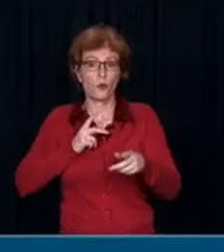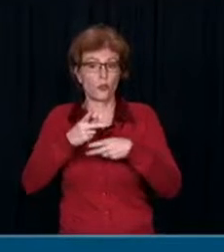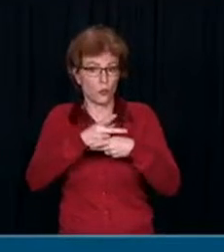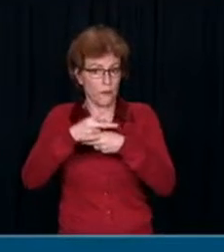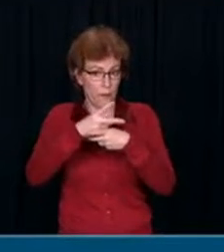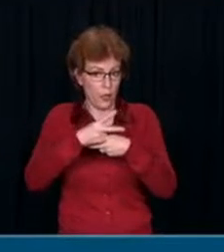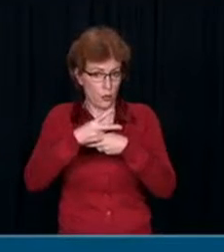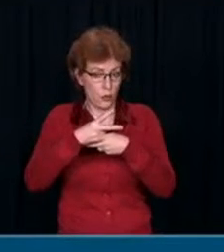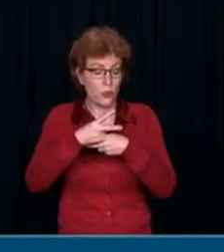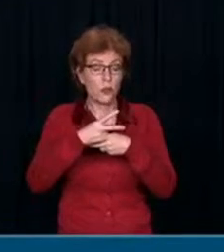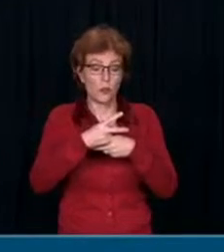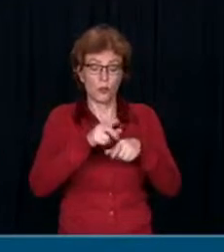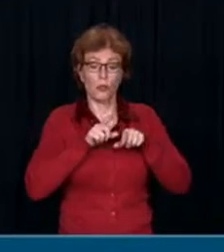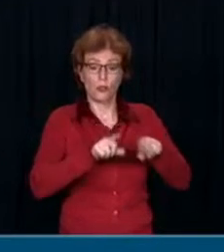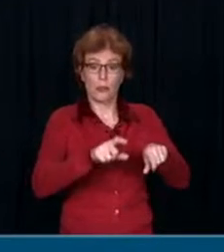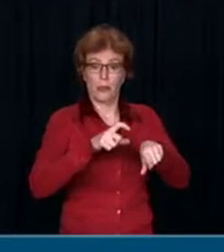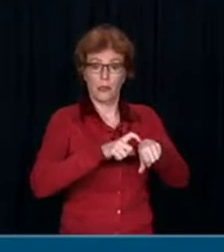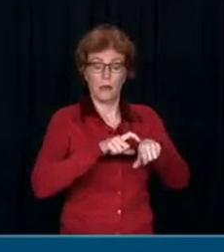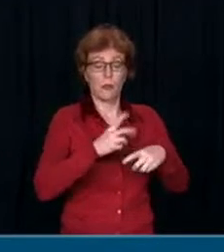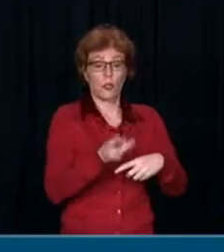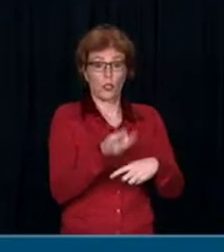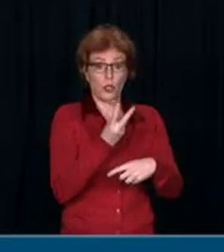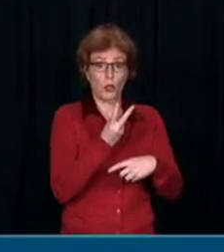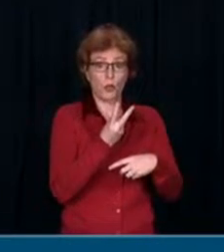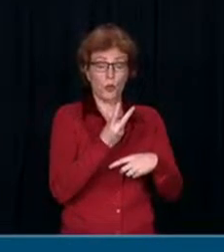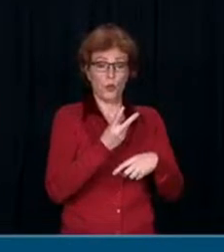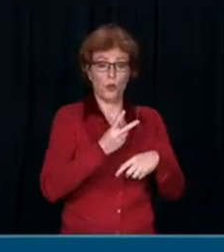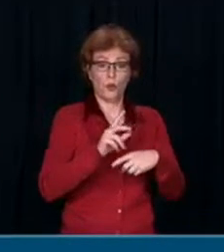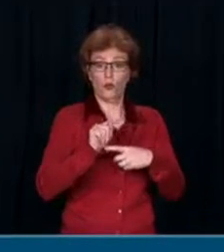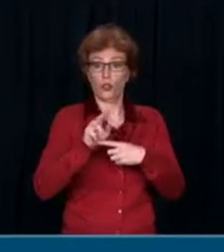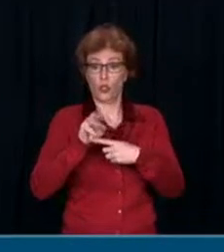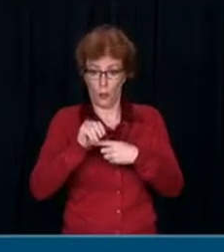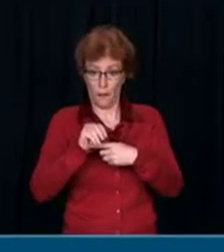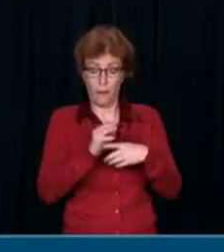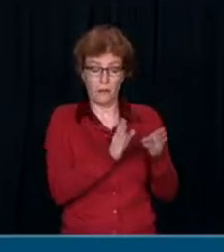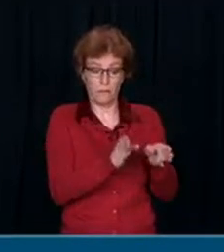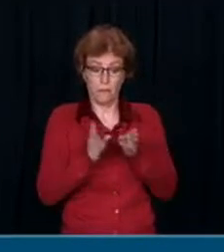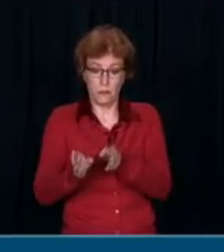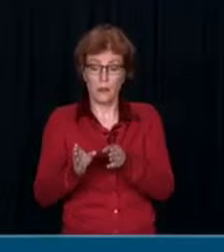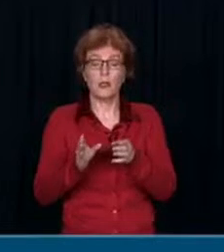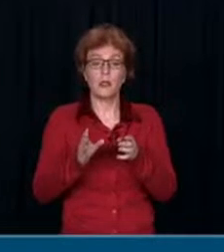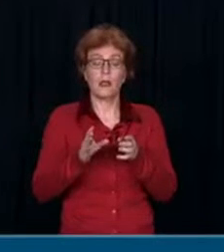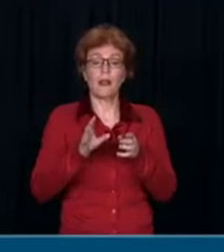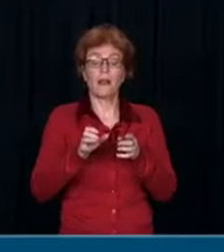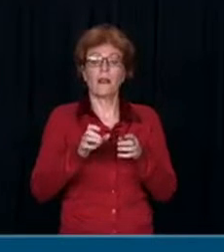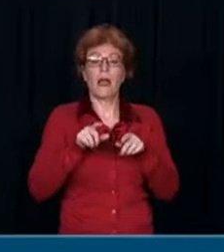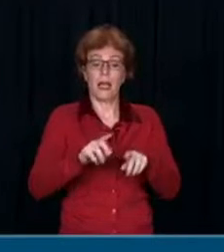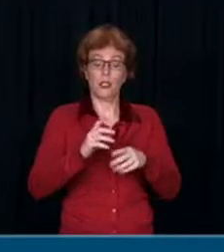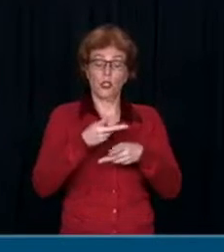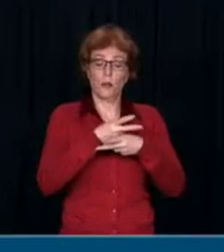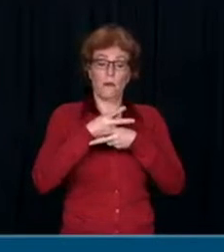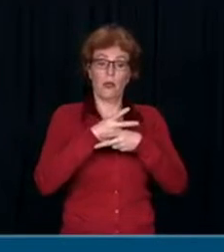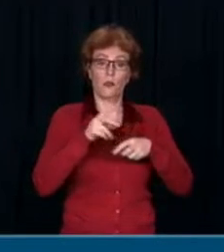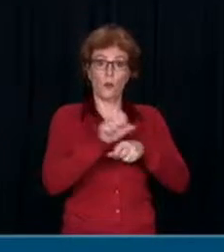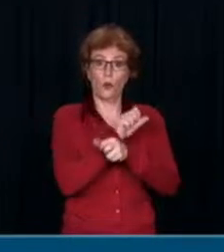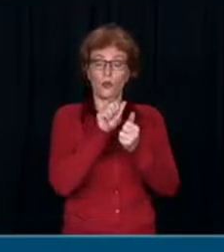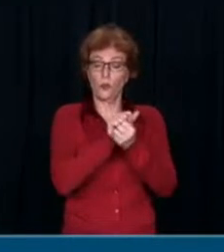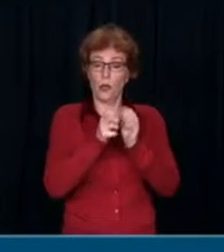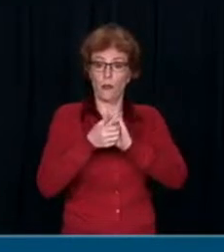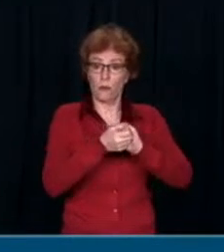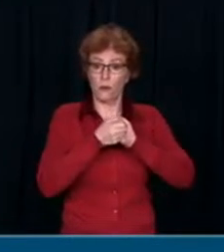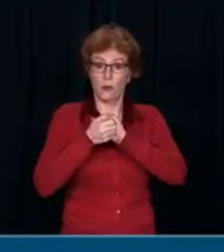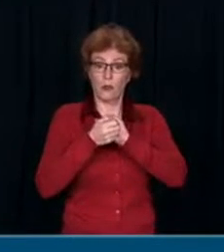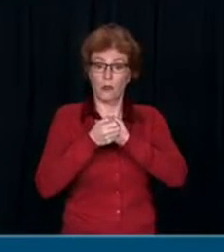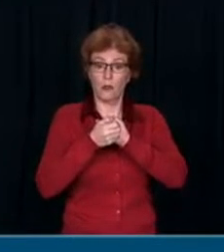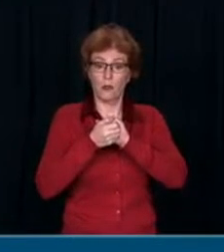Supervisor. During my 2 terms as a county board of supervisor, we were able to work together and